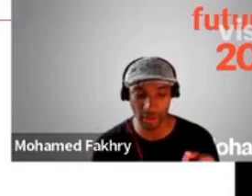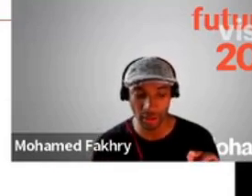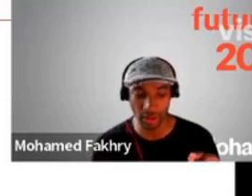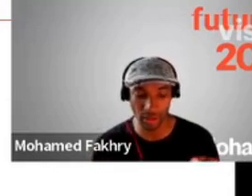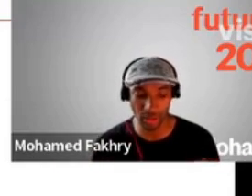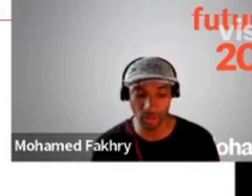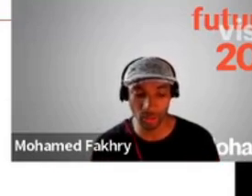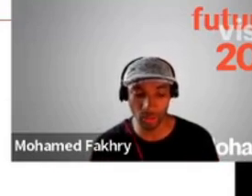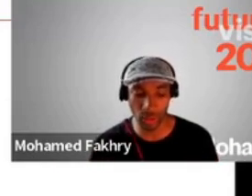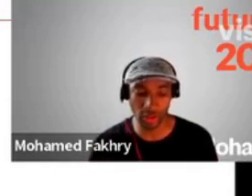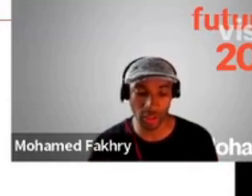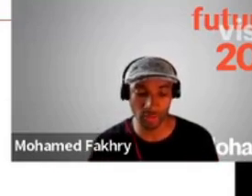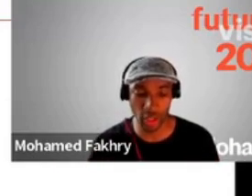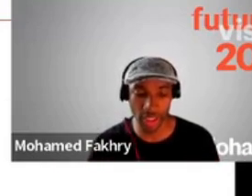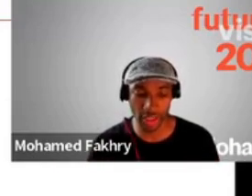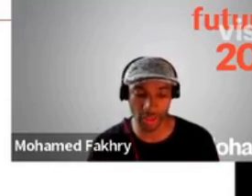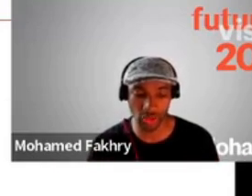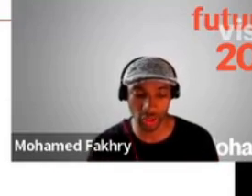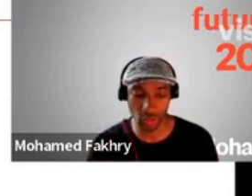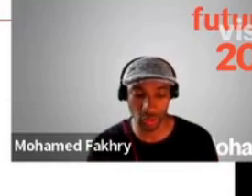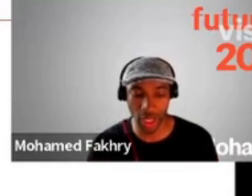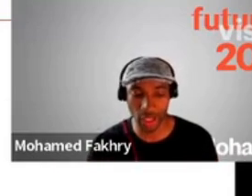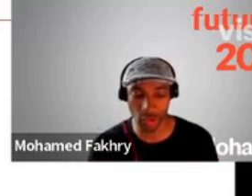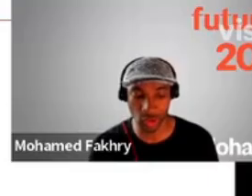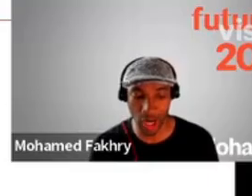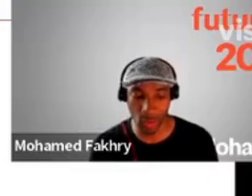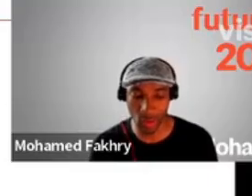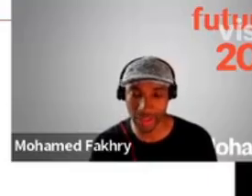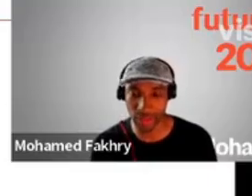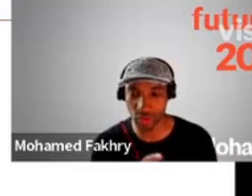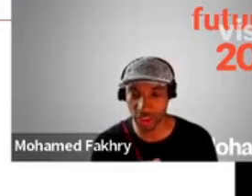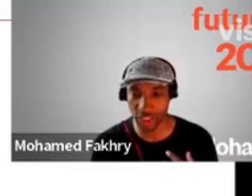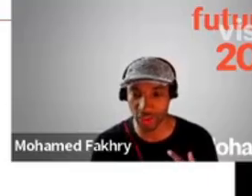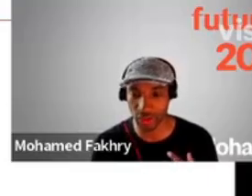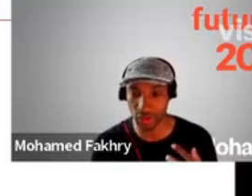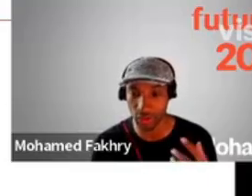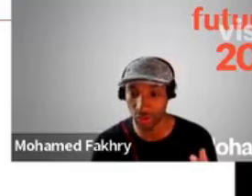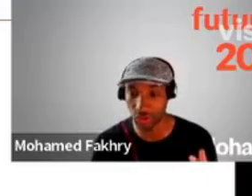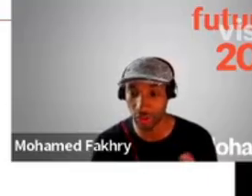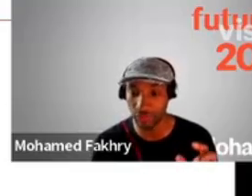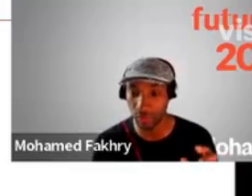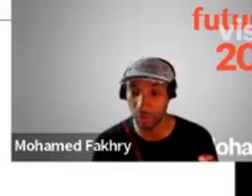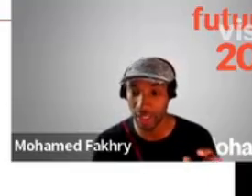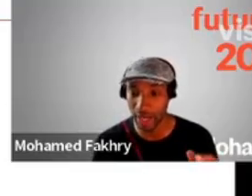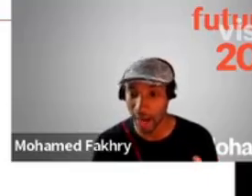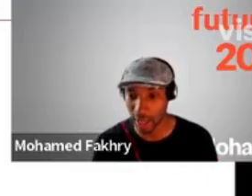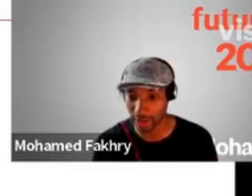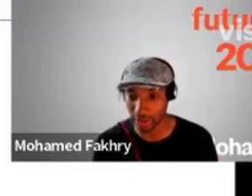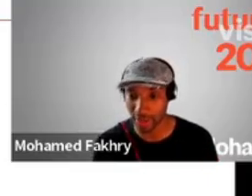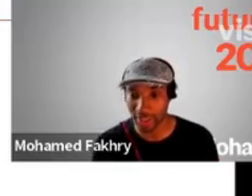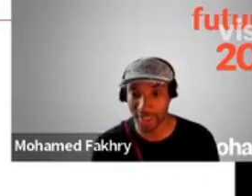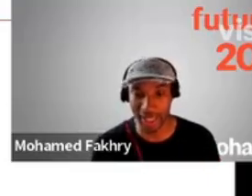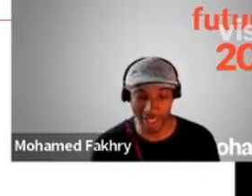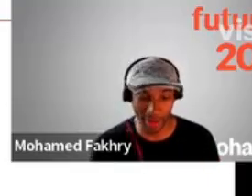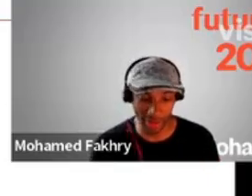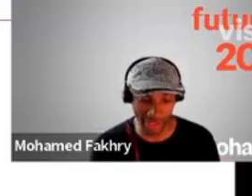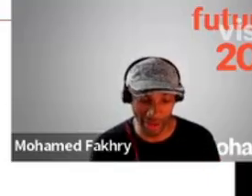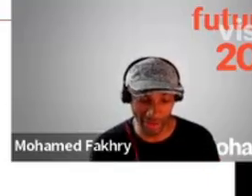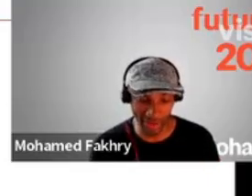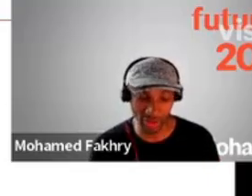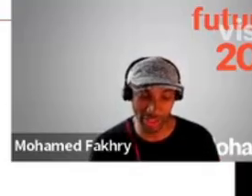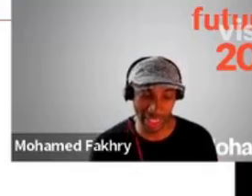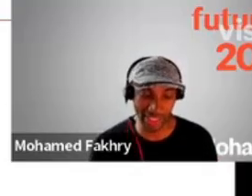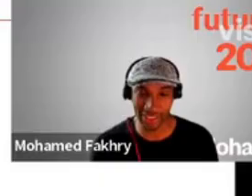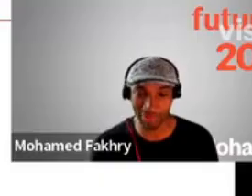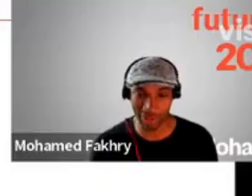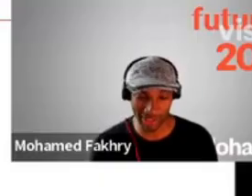like when it comes to architecture, we also always need to challenge the structure of the building a lot. Like